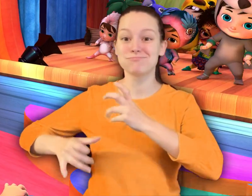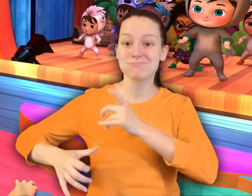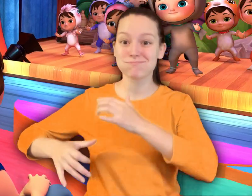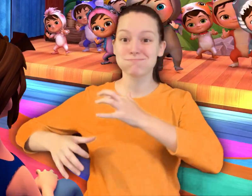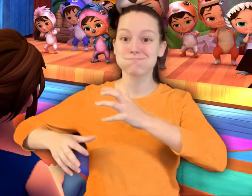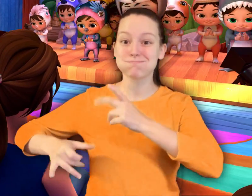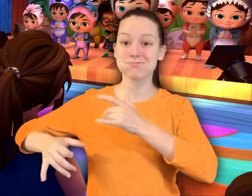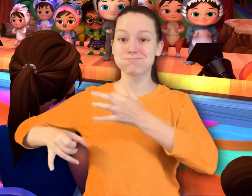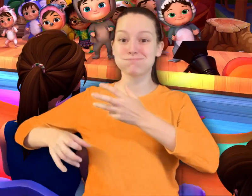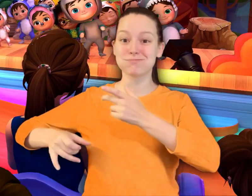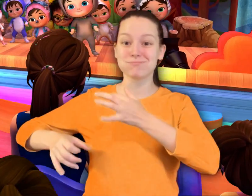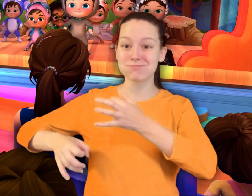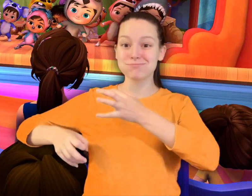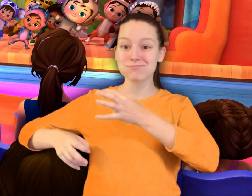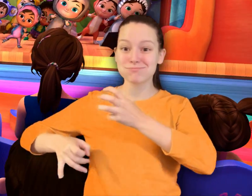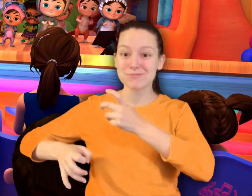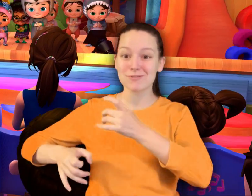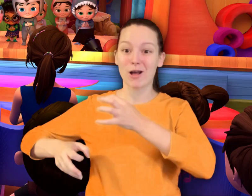Australia